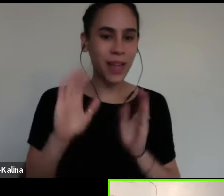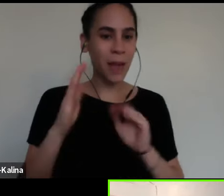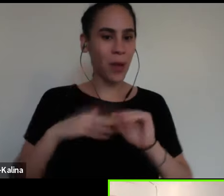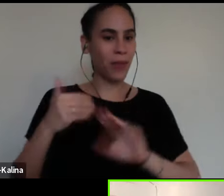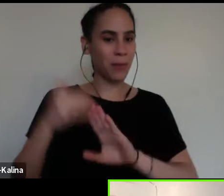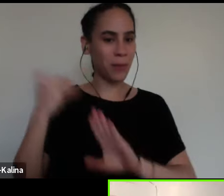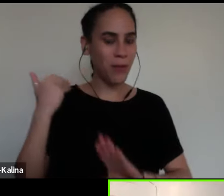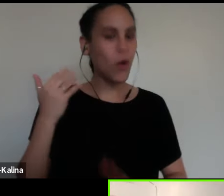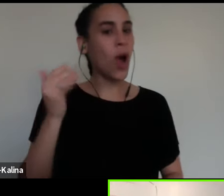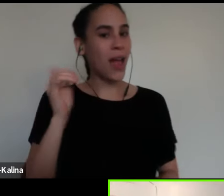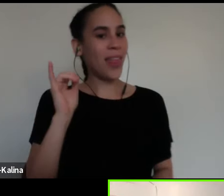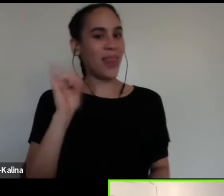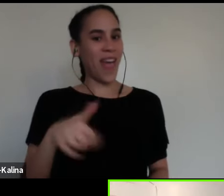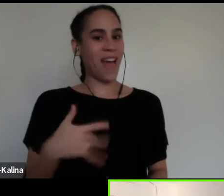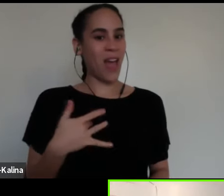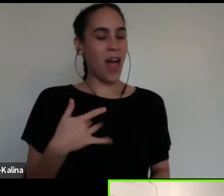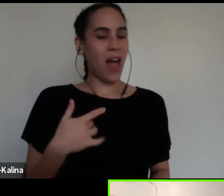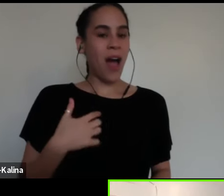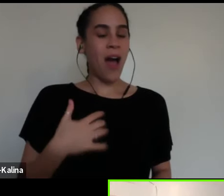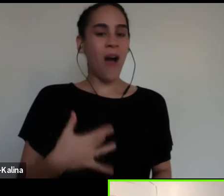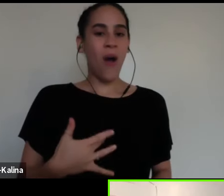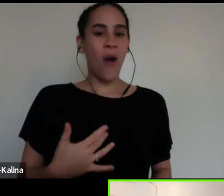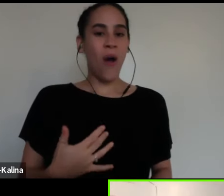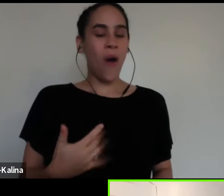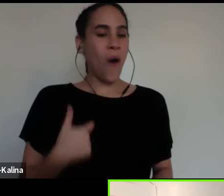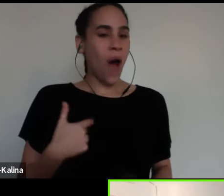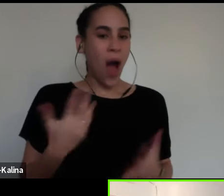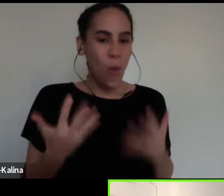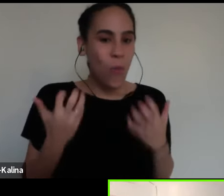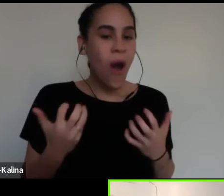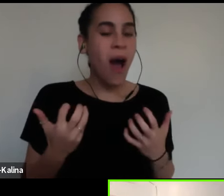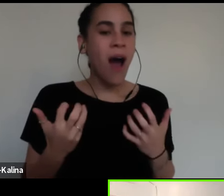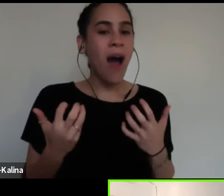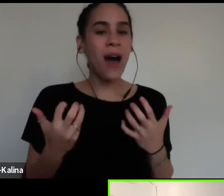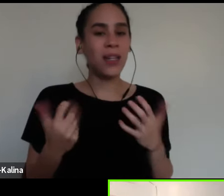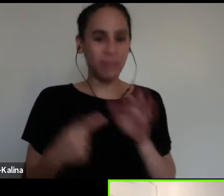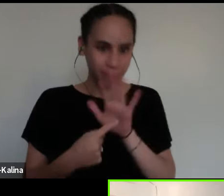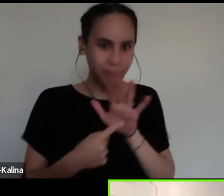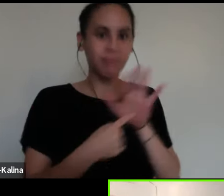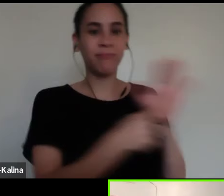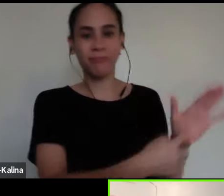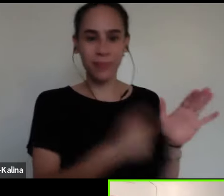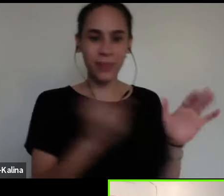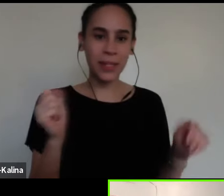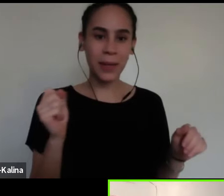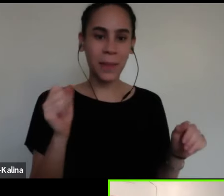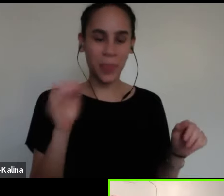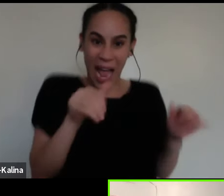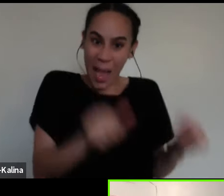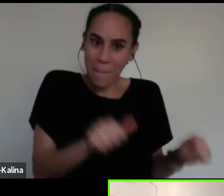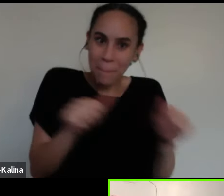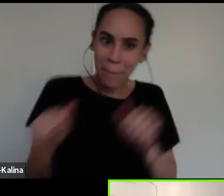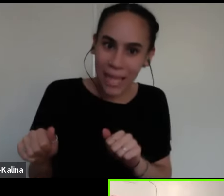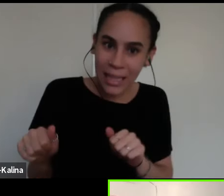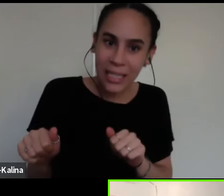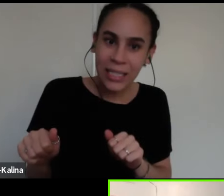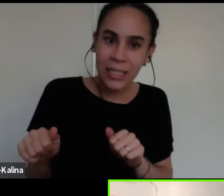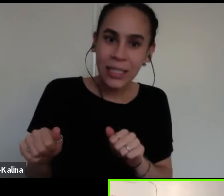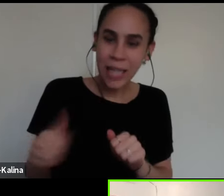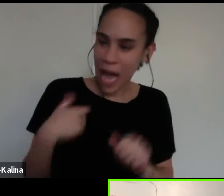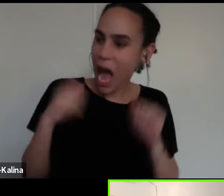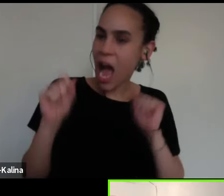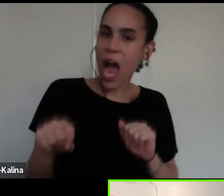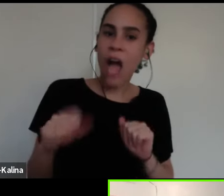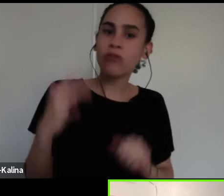was that feeling that I wanted to bring back, that ability to choose